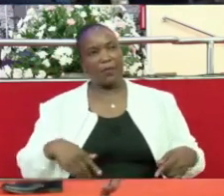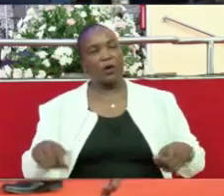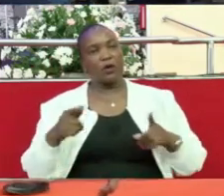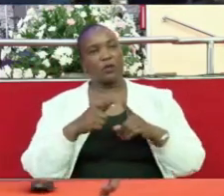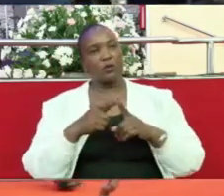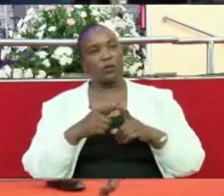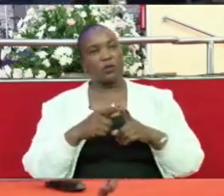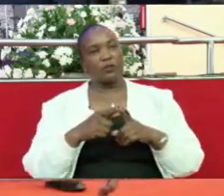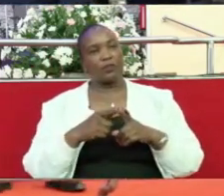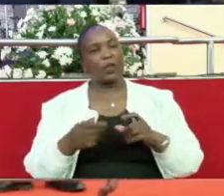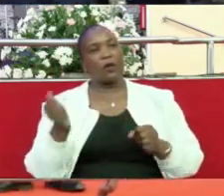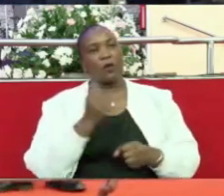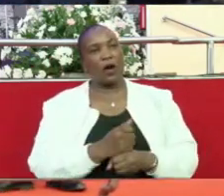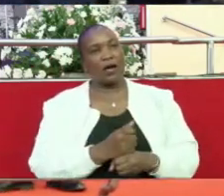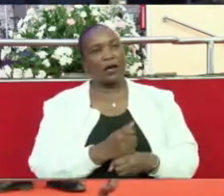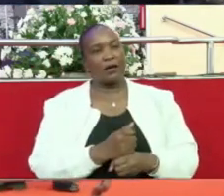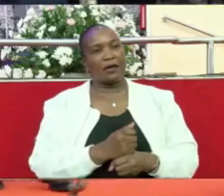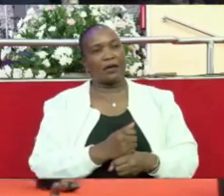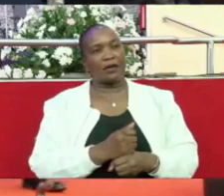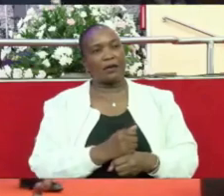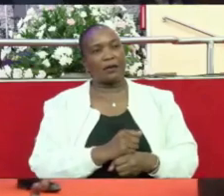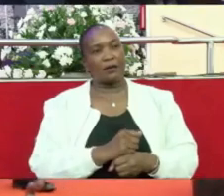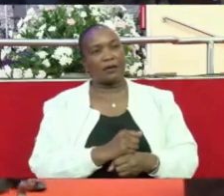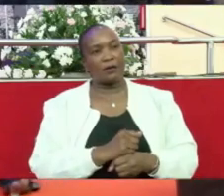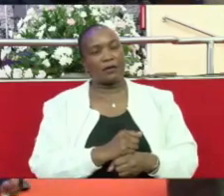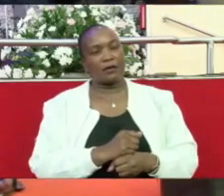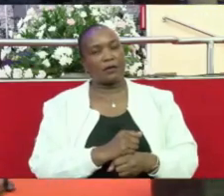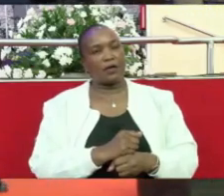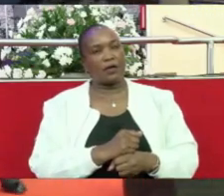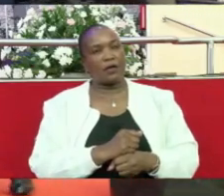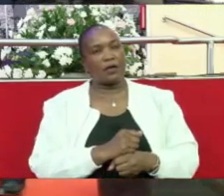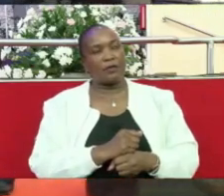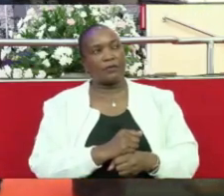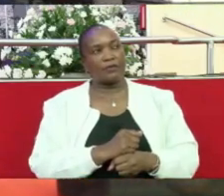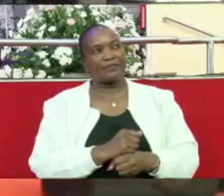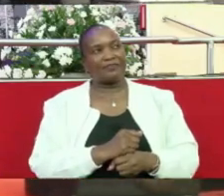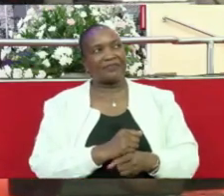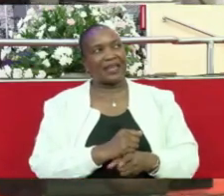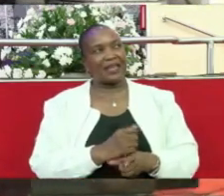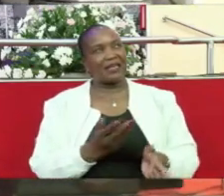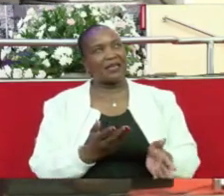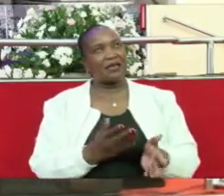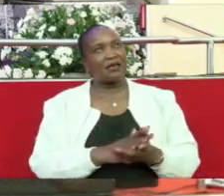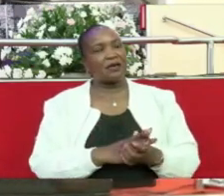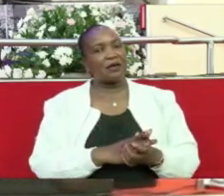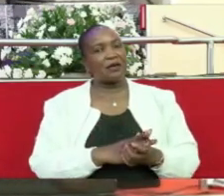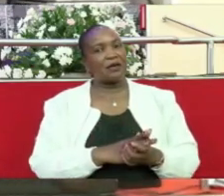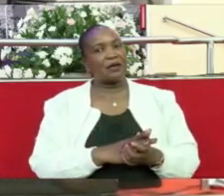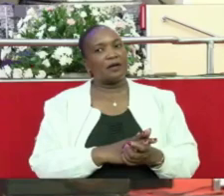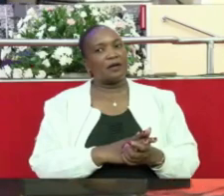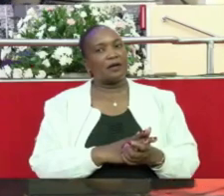me replaced, they had no genuine reasons. And therefore the MD